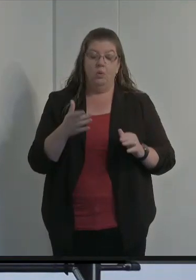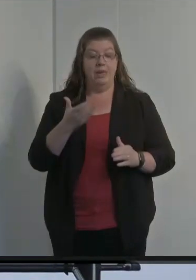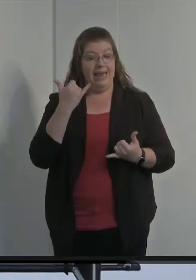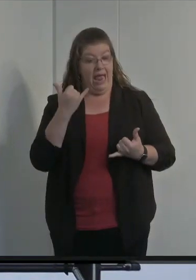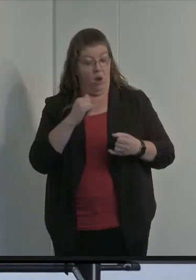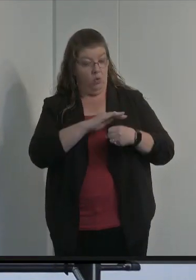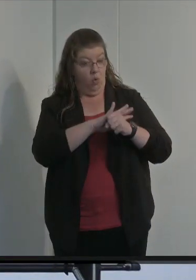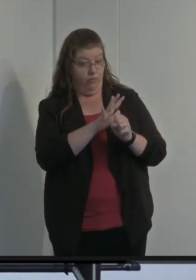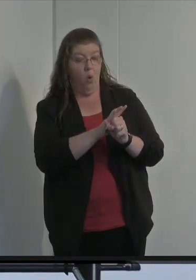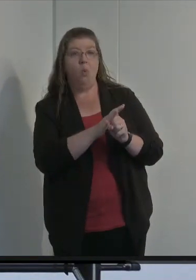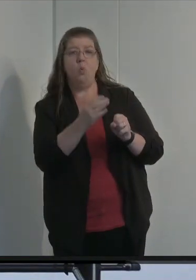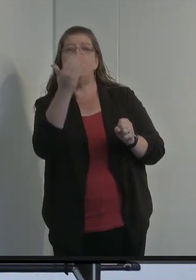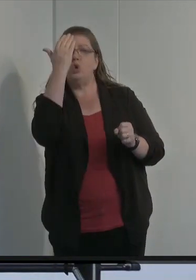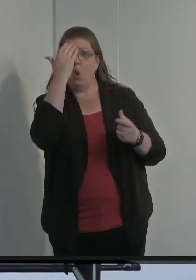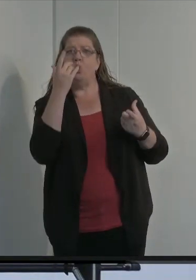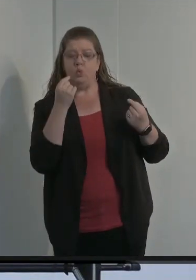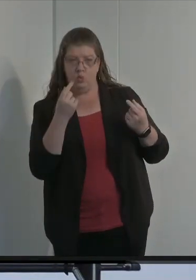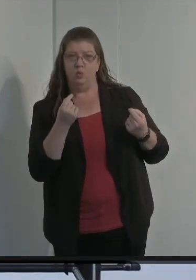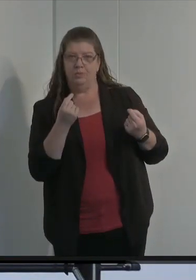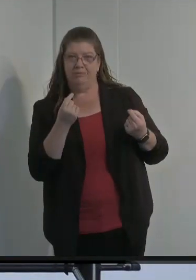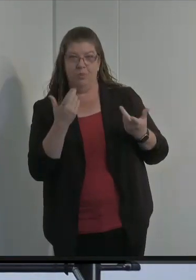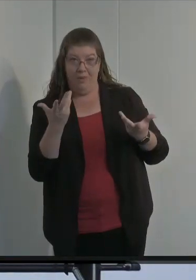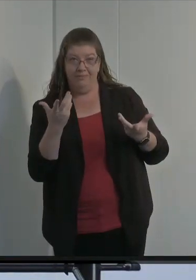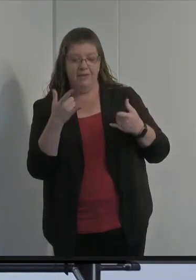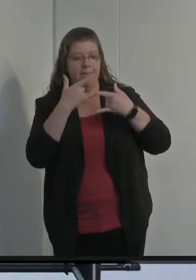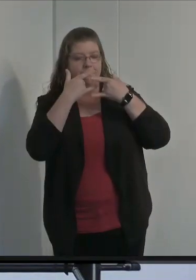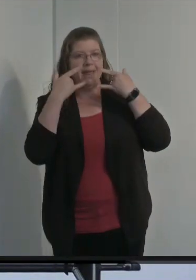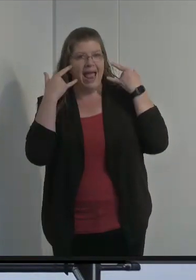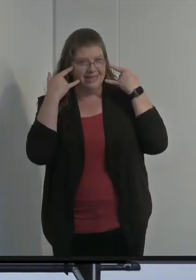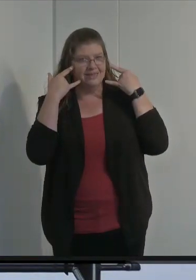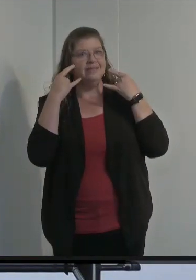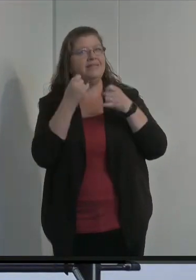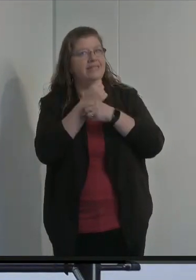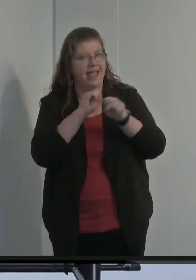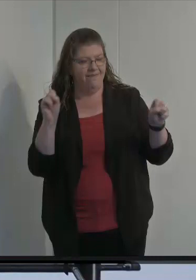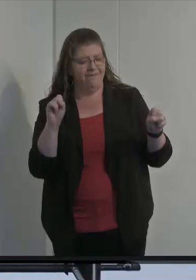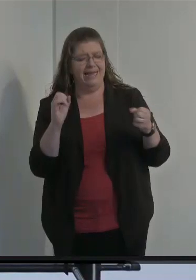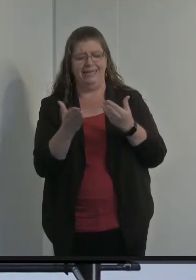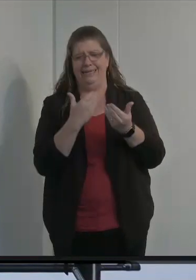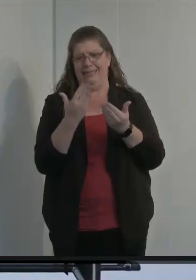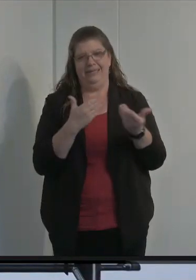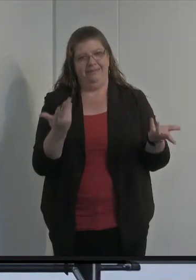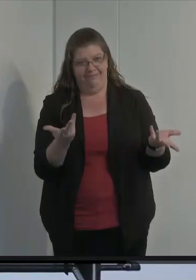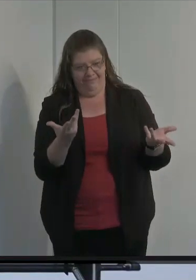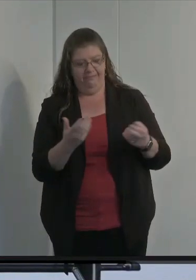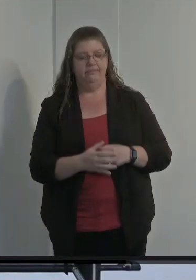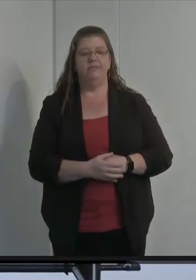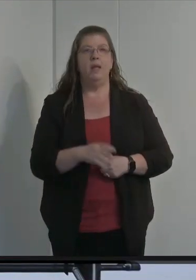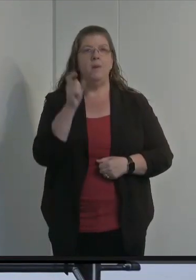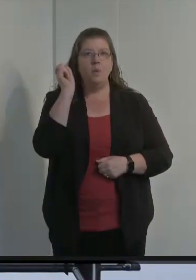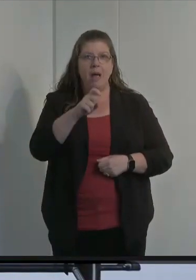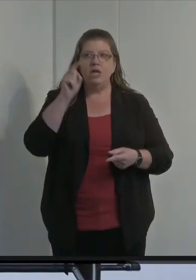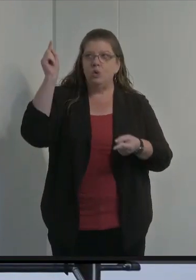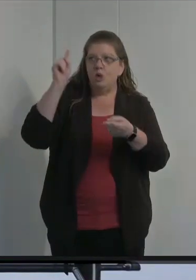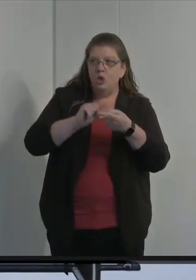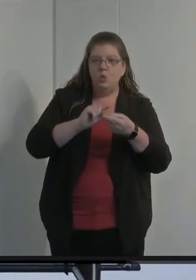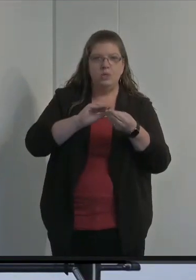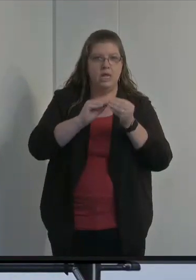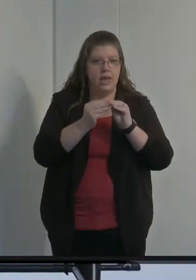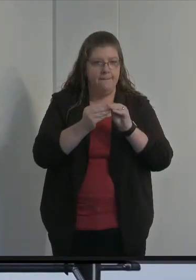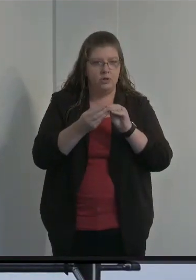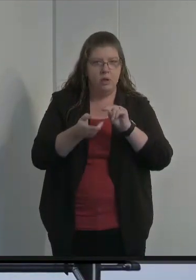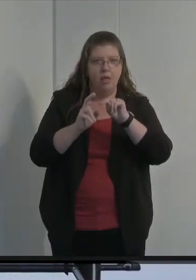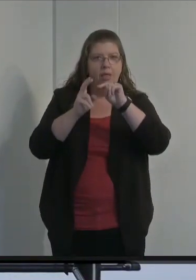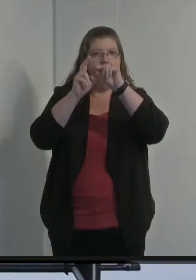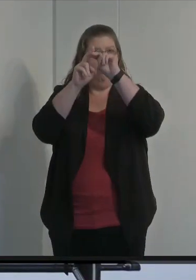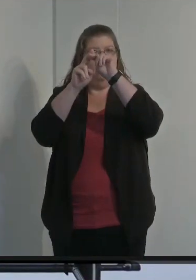now to know what to do. Masks are the safe choice and an easy choice. We must reduce our case count in